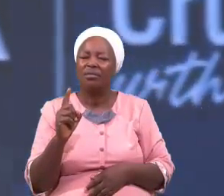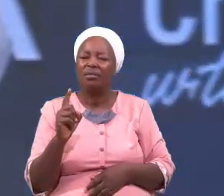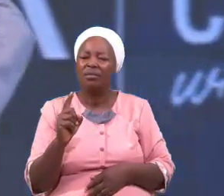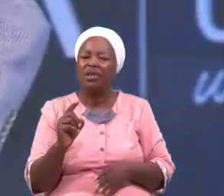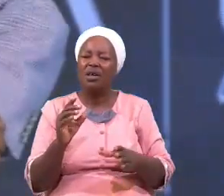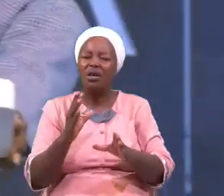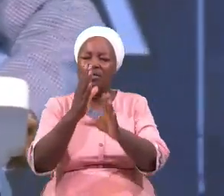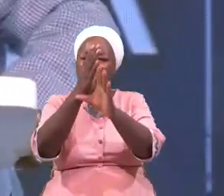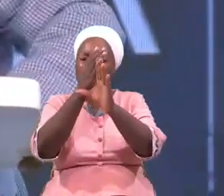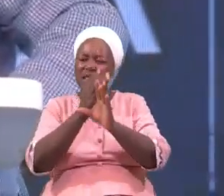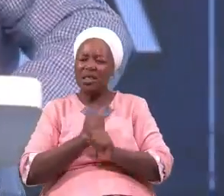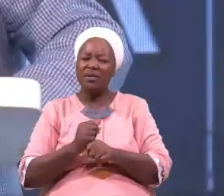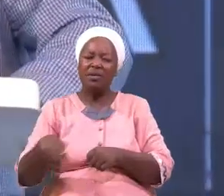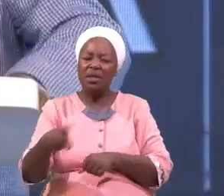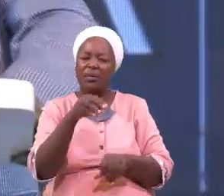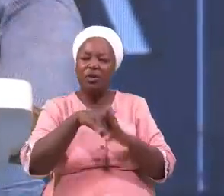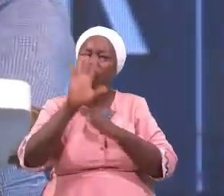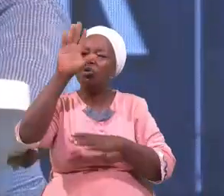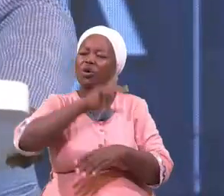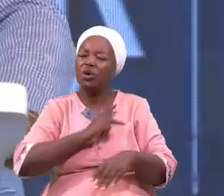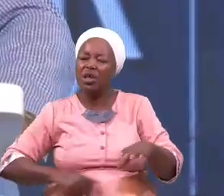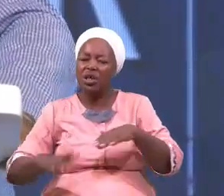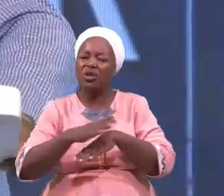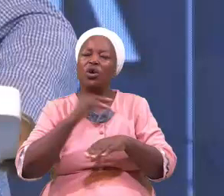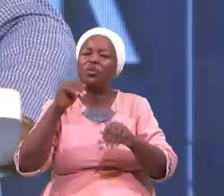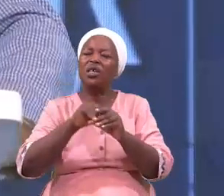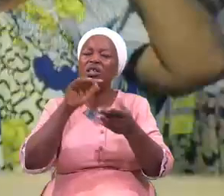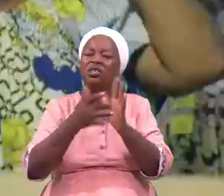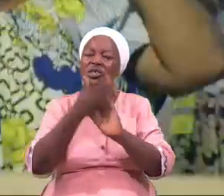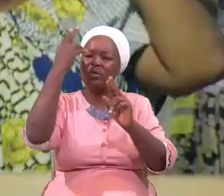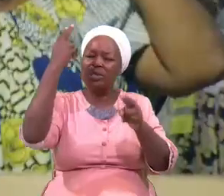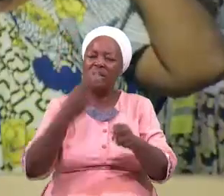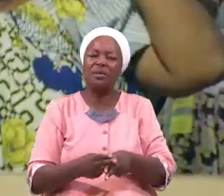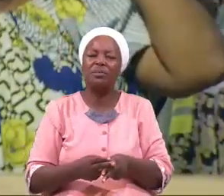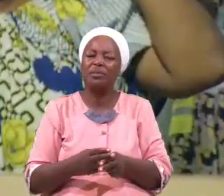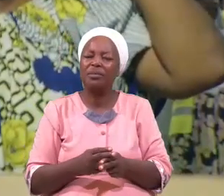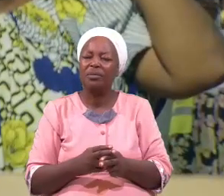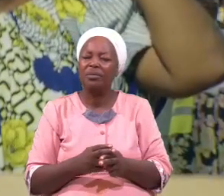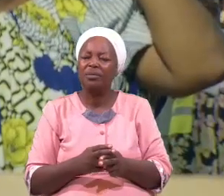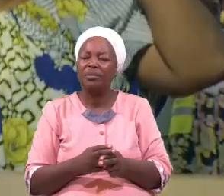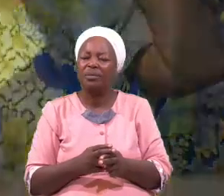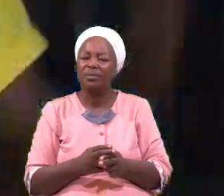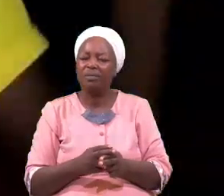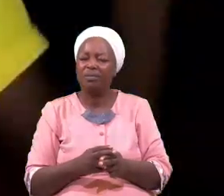Receive them into your kingdom in Jesus' name.